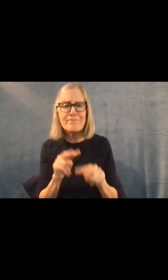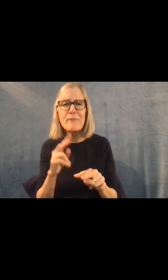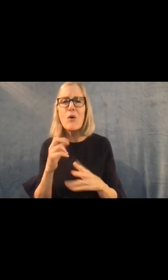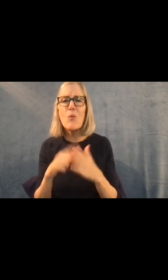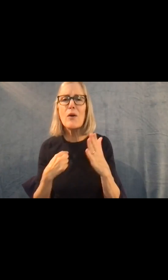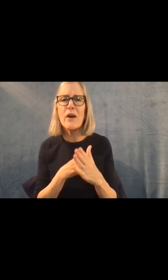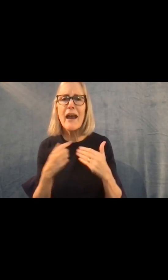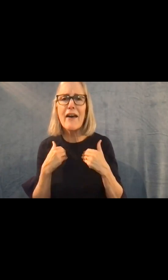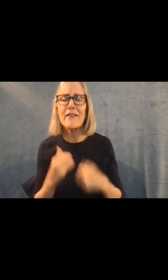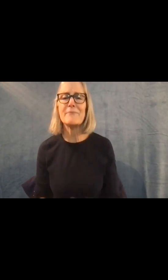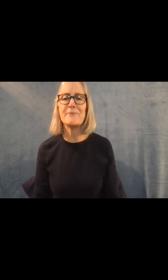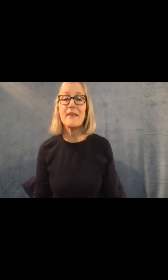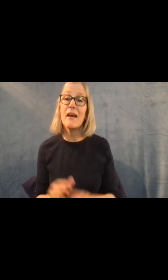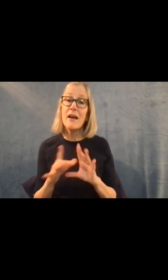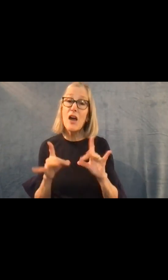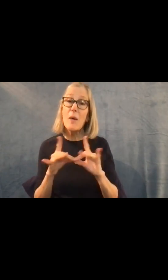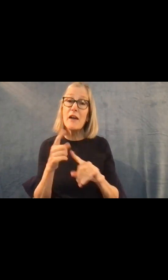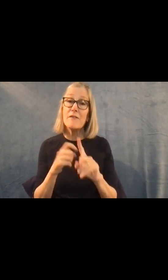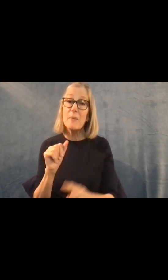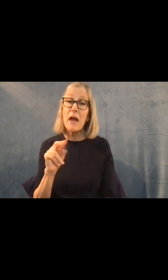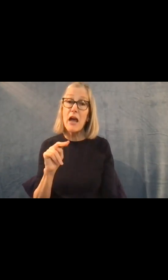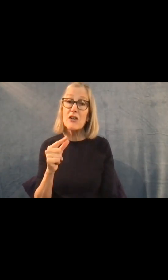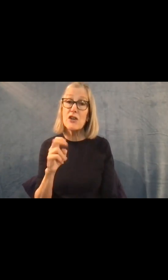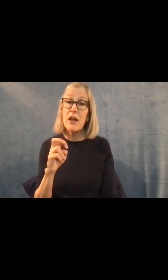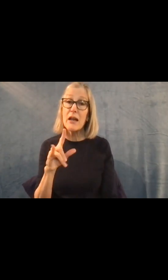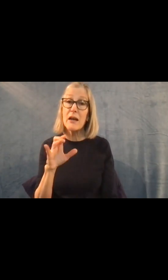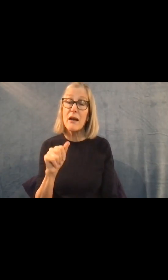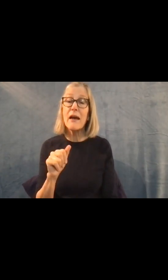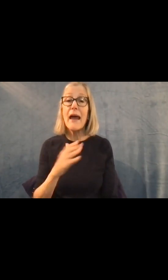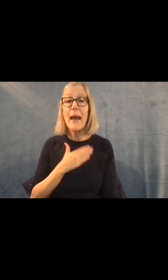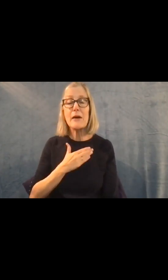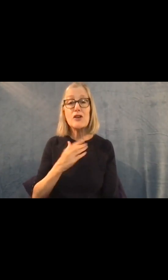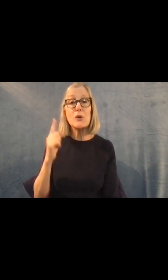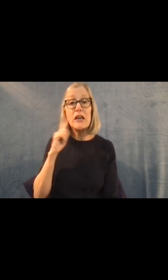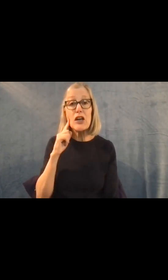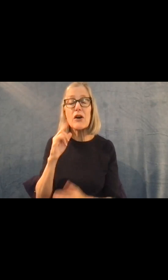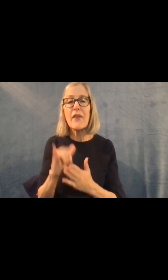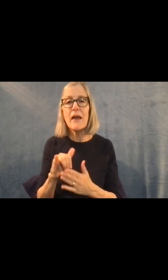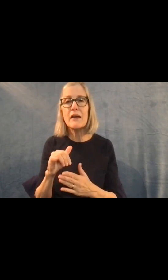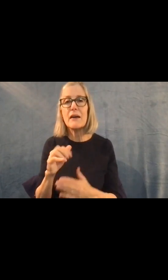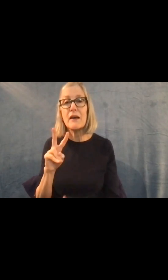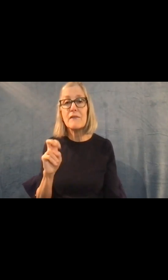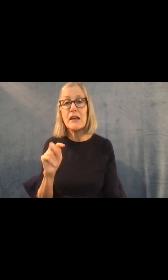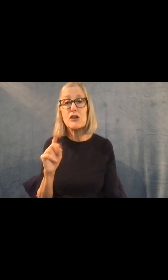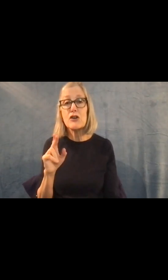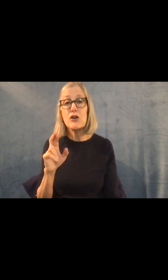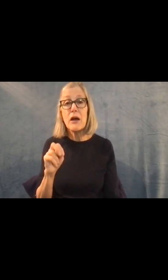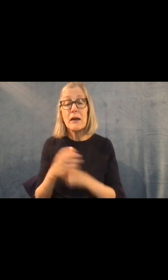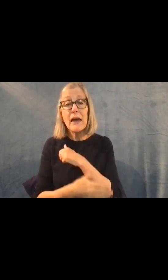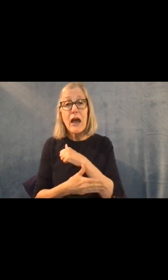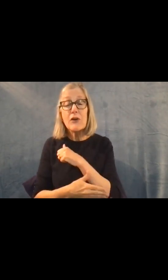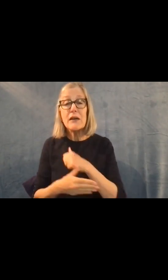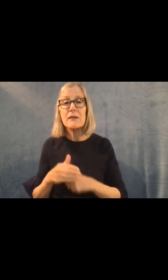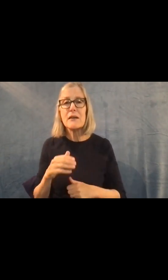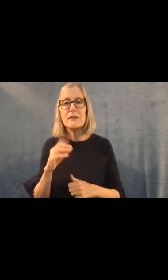Just a comment from Angelica. Angelica is happy to hear Ventura County is dementia friendly. My mom lives there